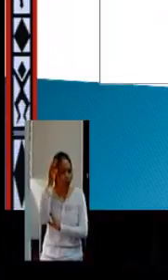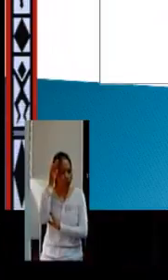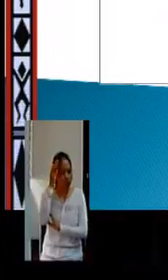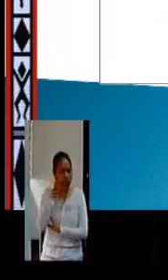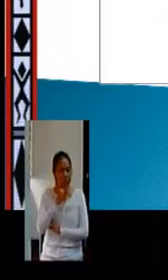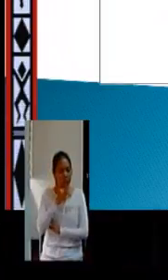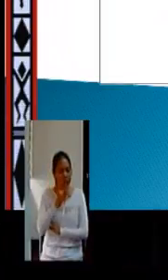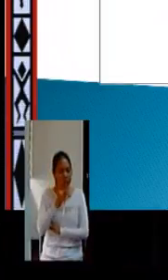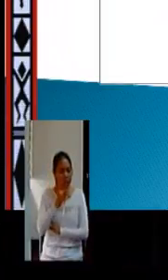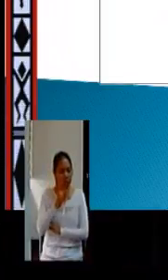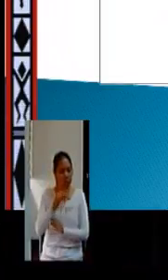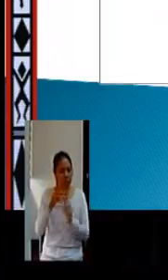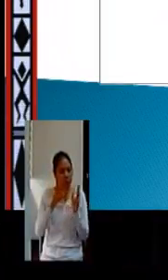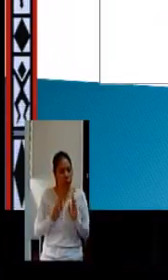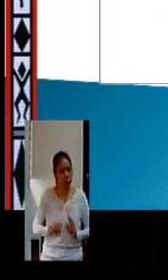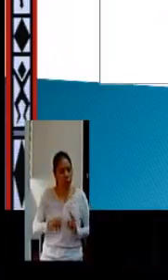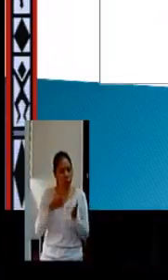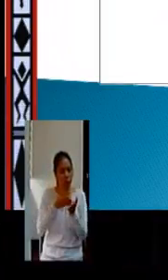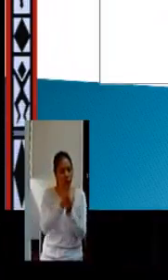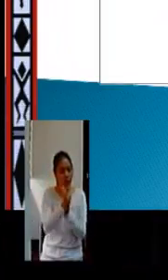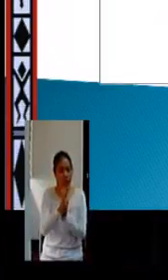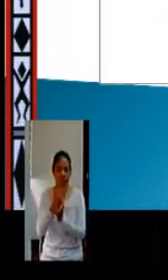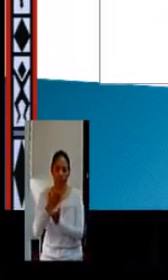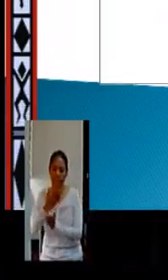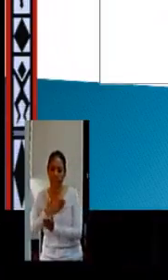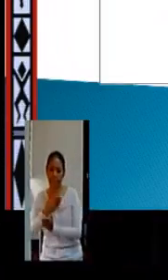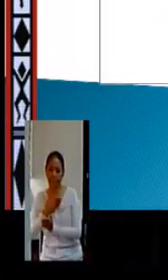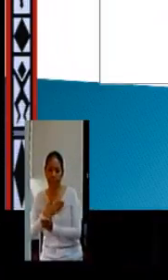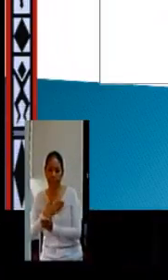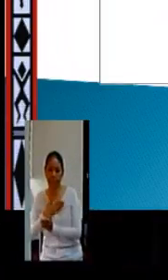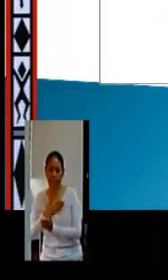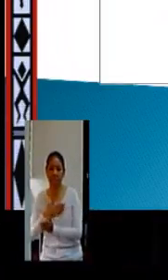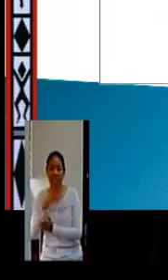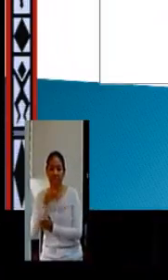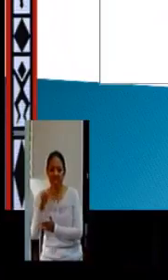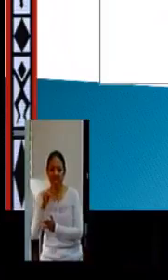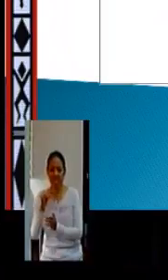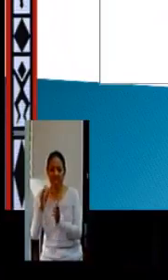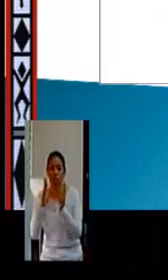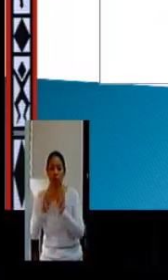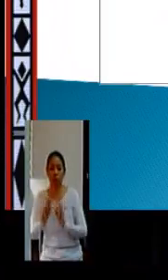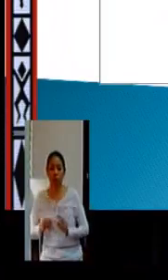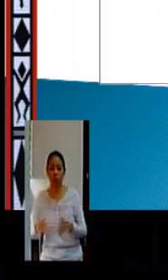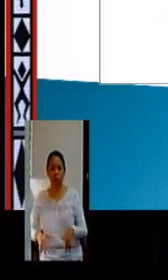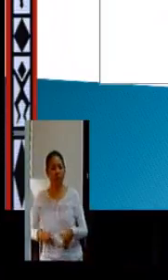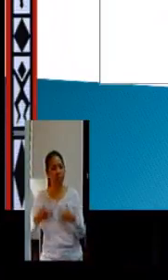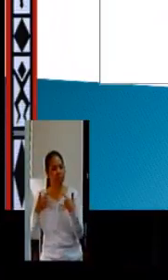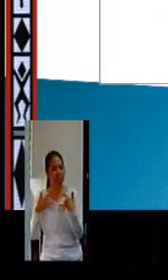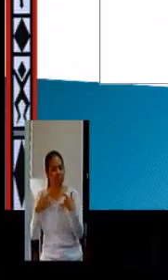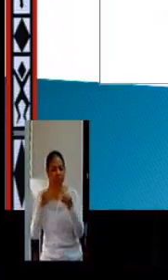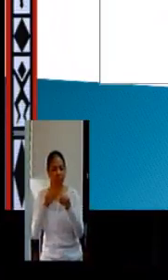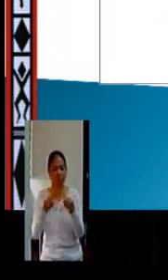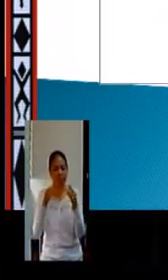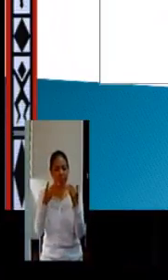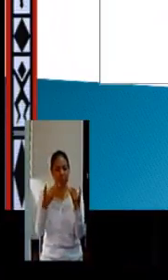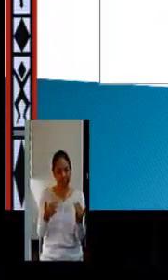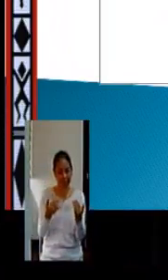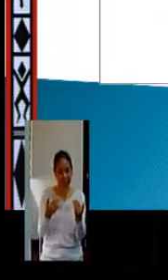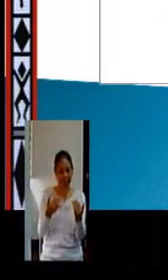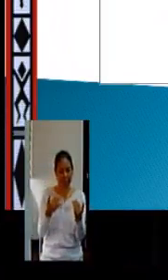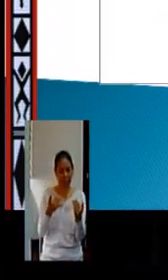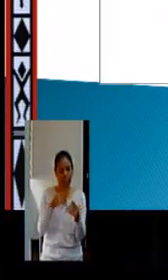rights, mine is human lives." But today,